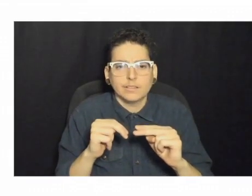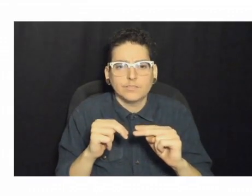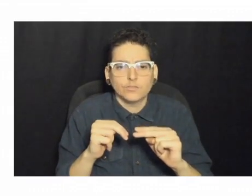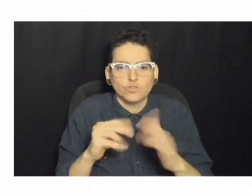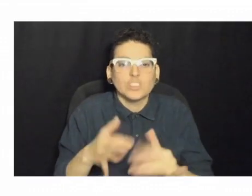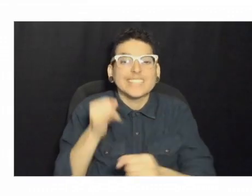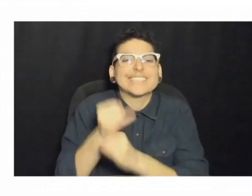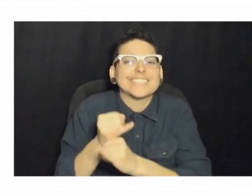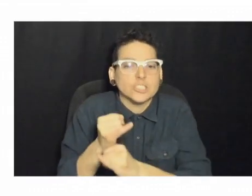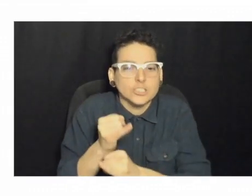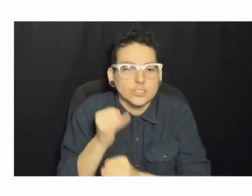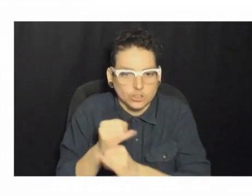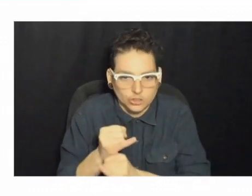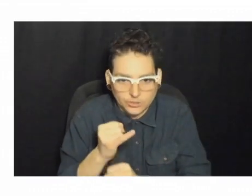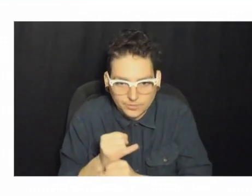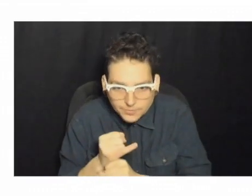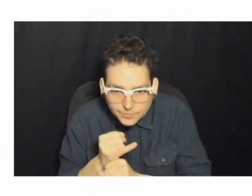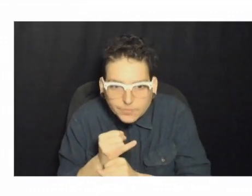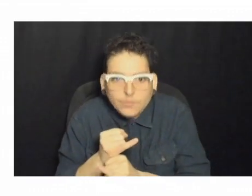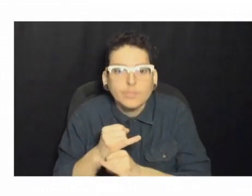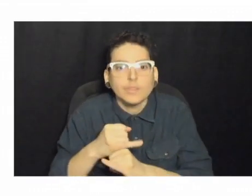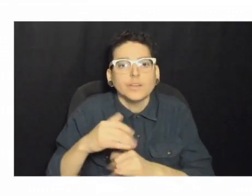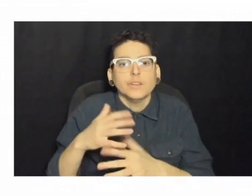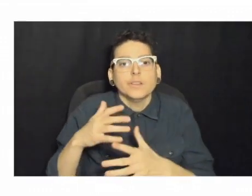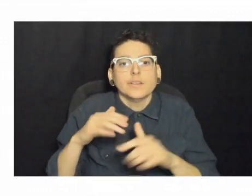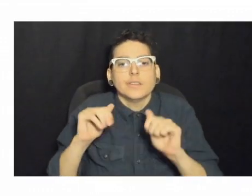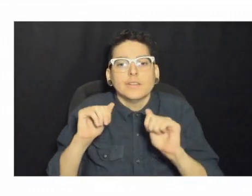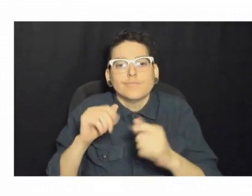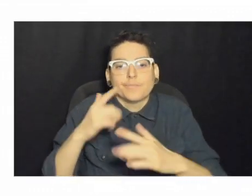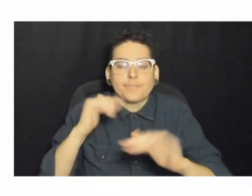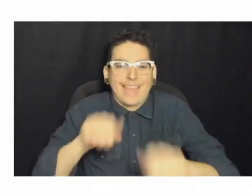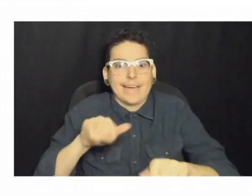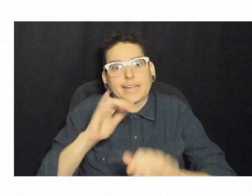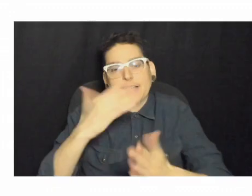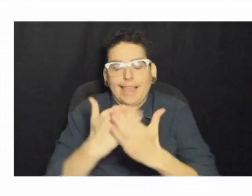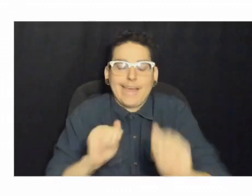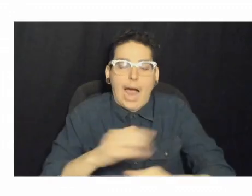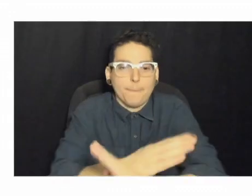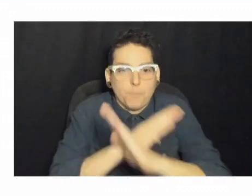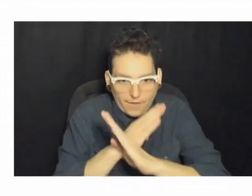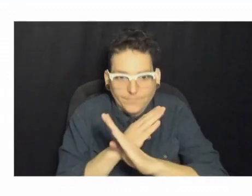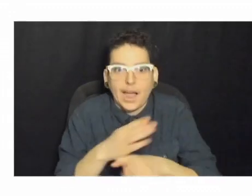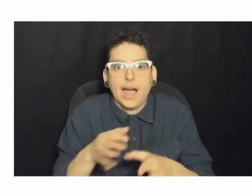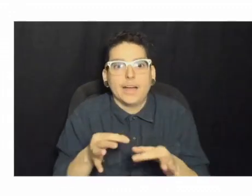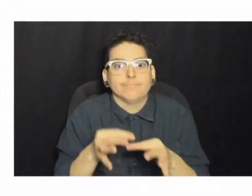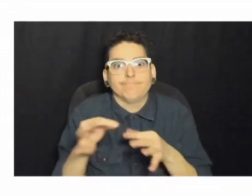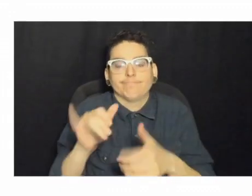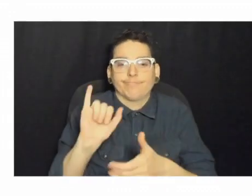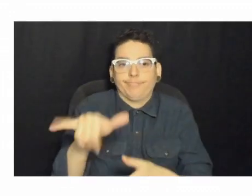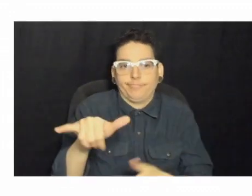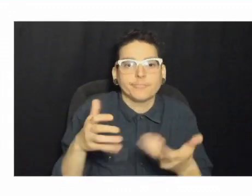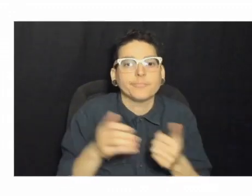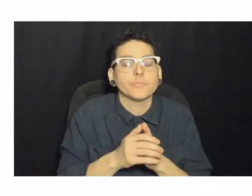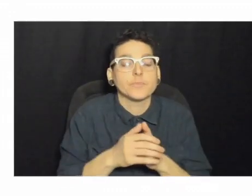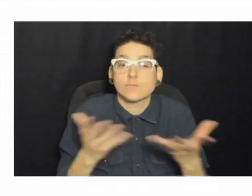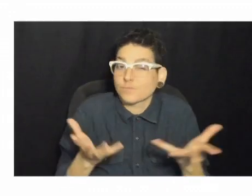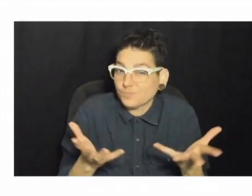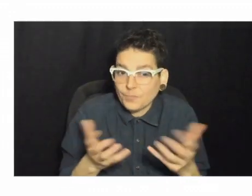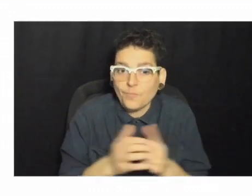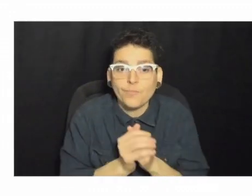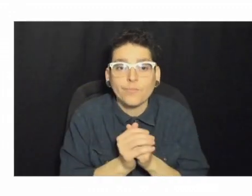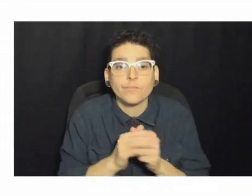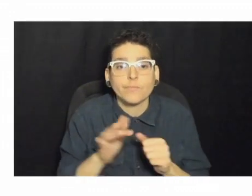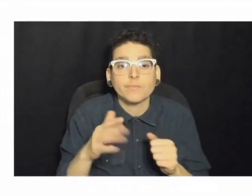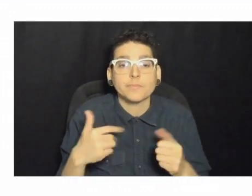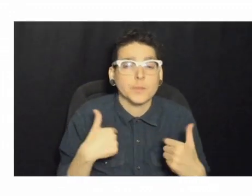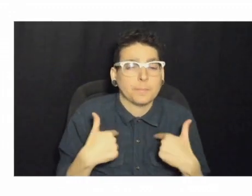that prevent that forestall that, right? So it was more maybe a suggestion. So when we're thinking